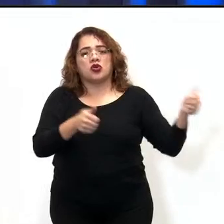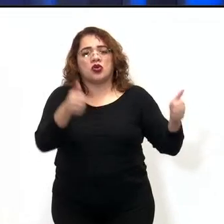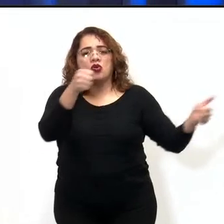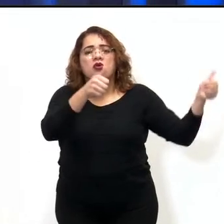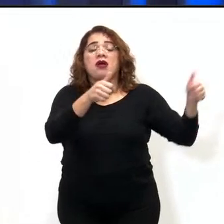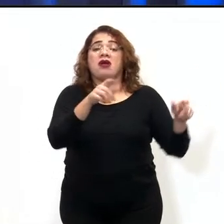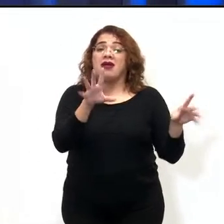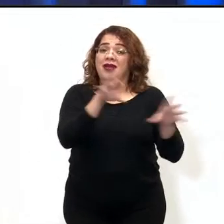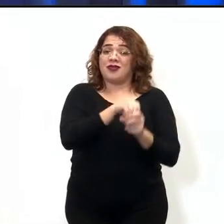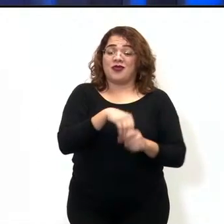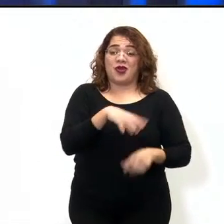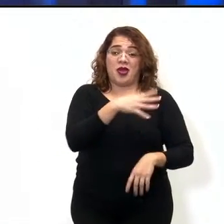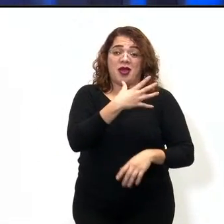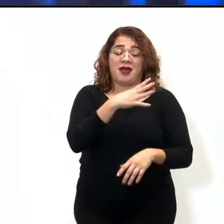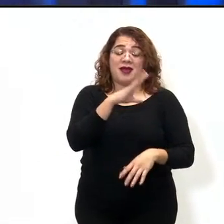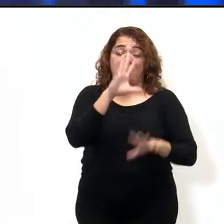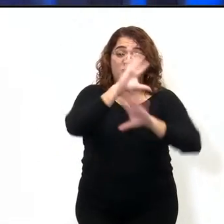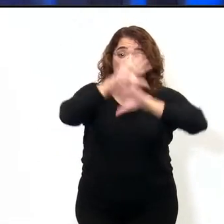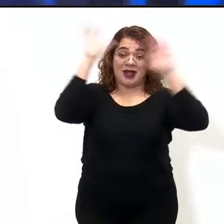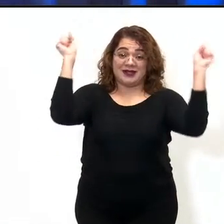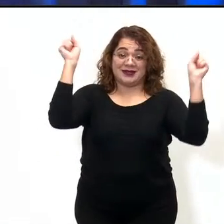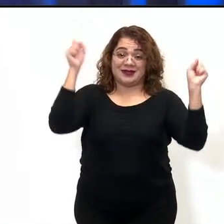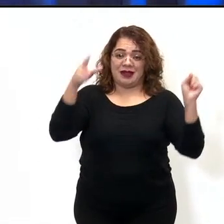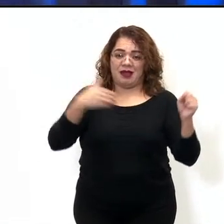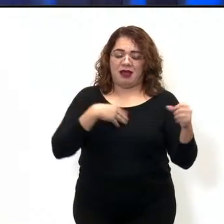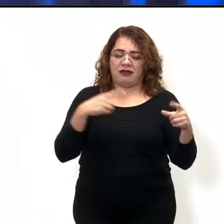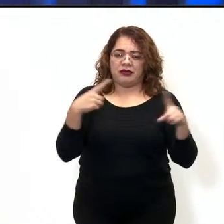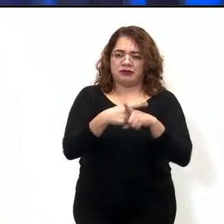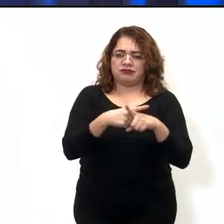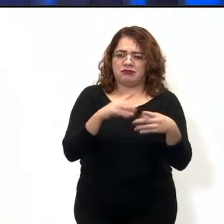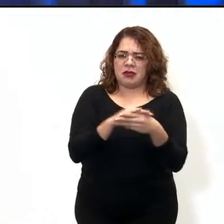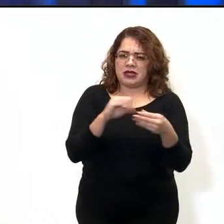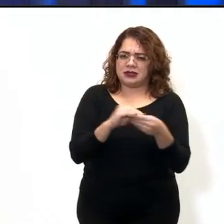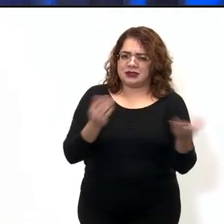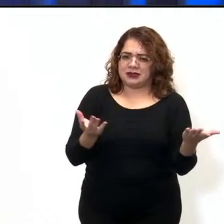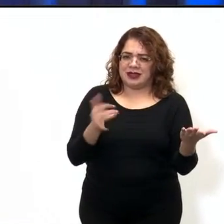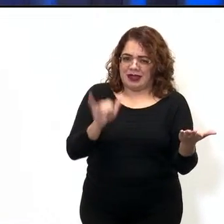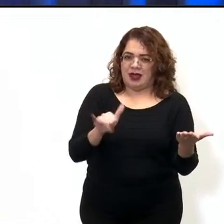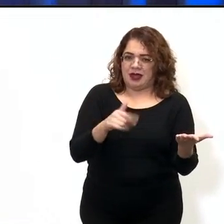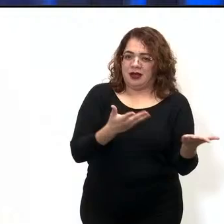president, that has oftentimes a different message. And so it is